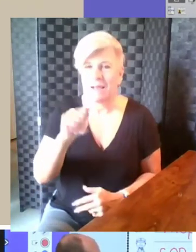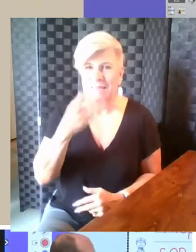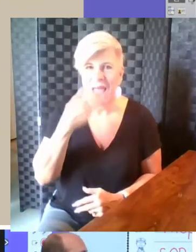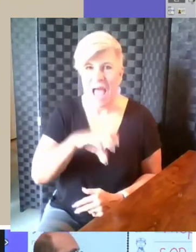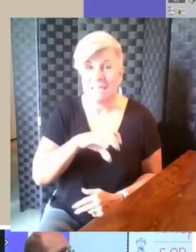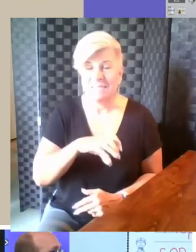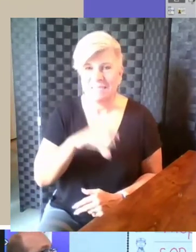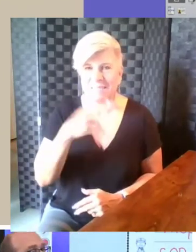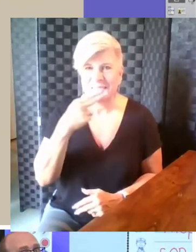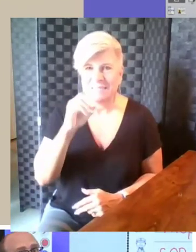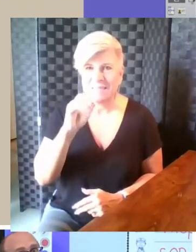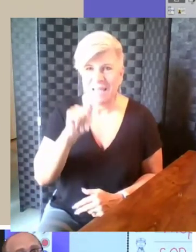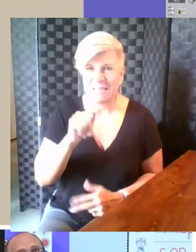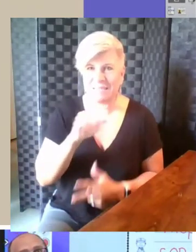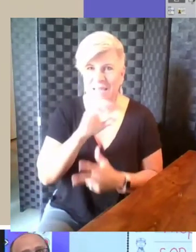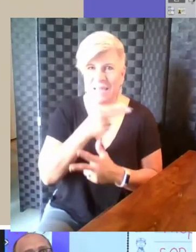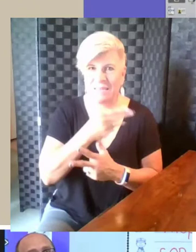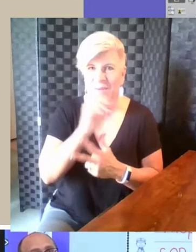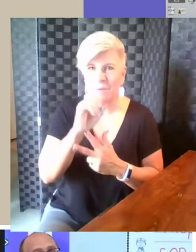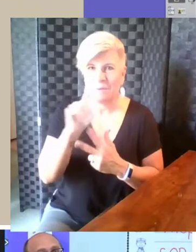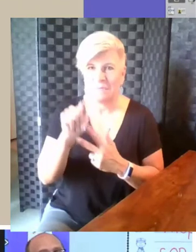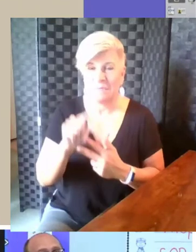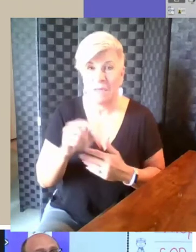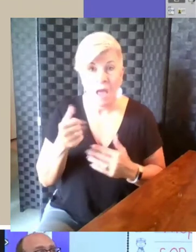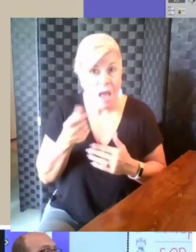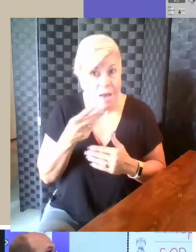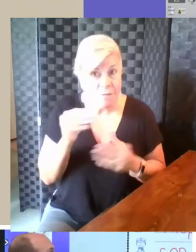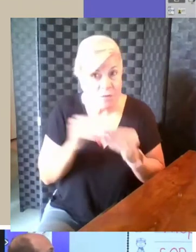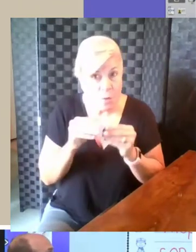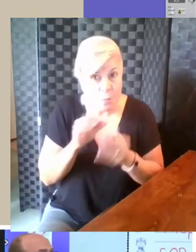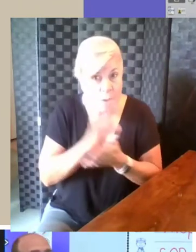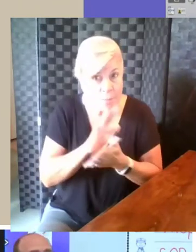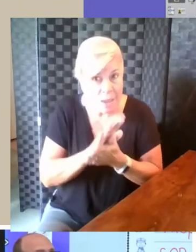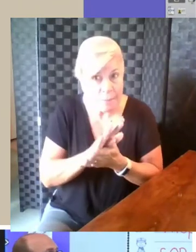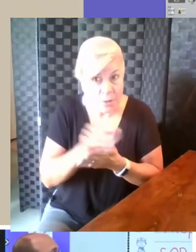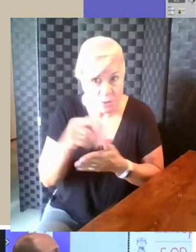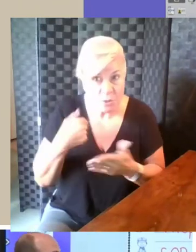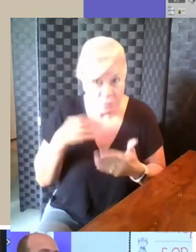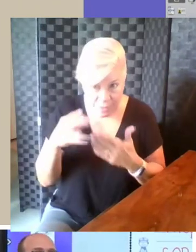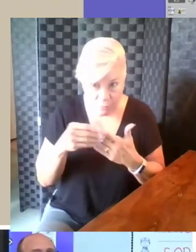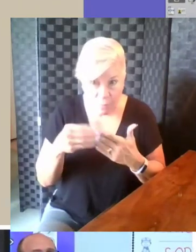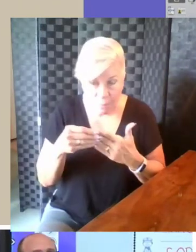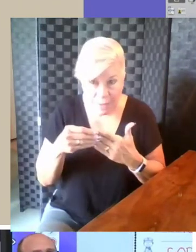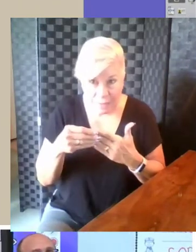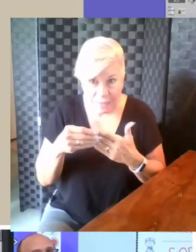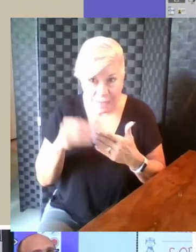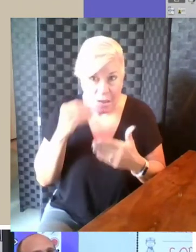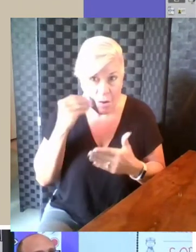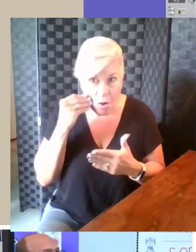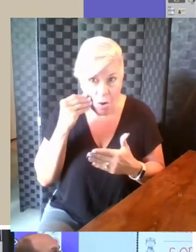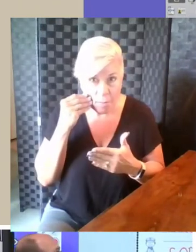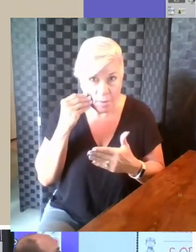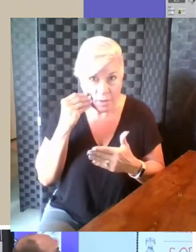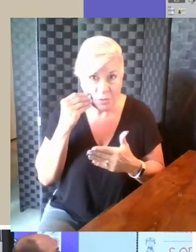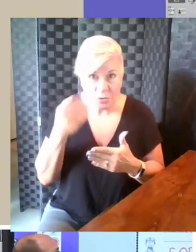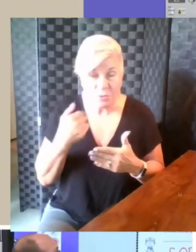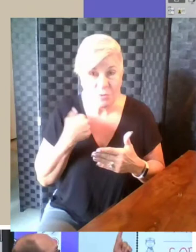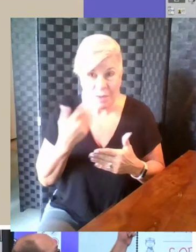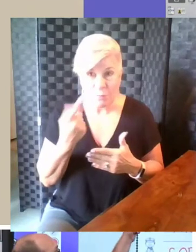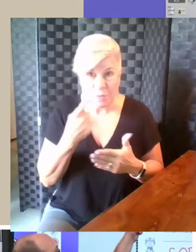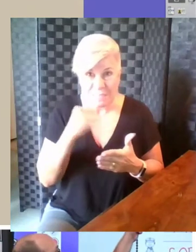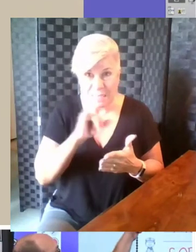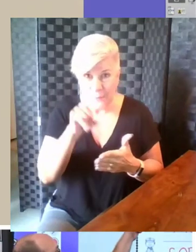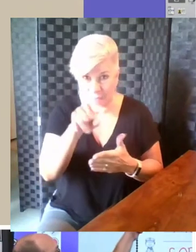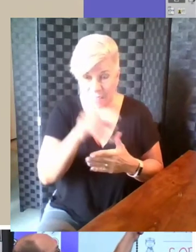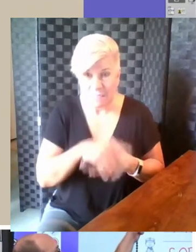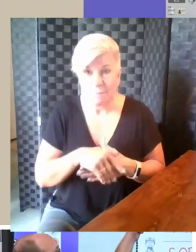H-O-T. Now I've got a few more pages of this, and if you have a worksheet packet from summer school, you have a page that looks just like this.